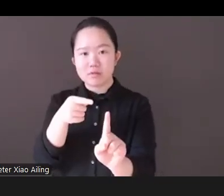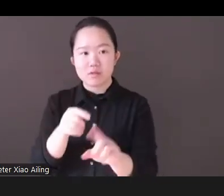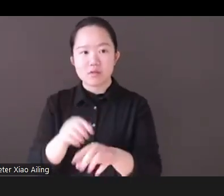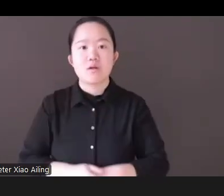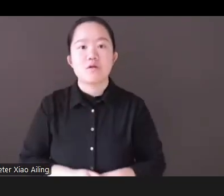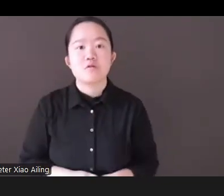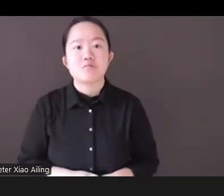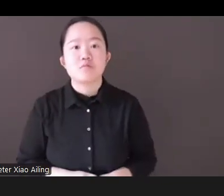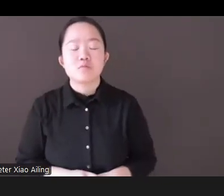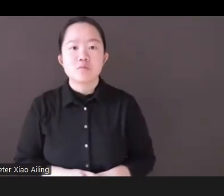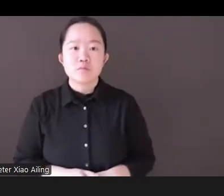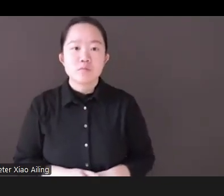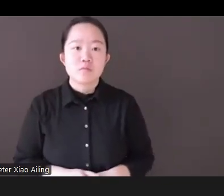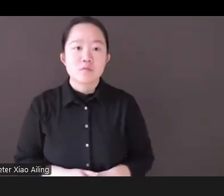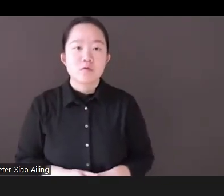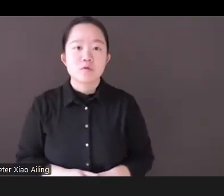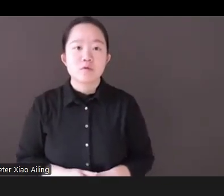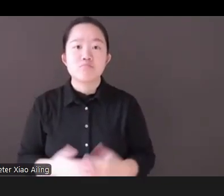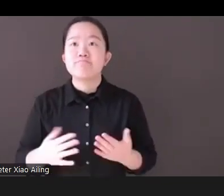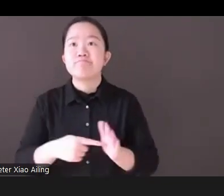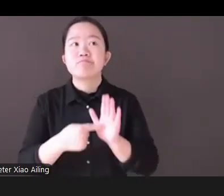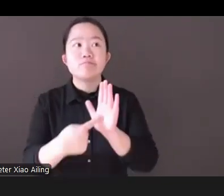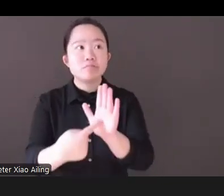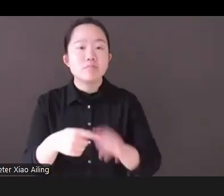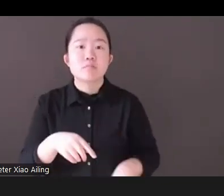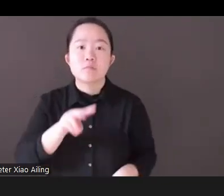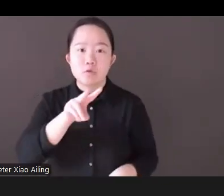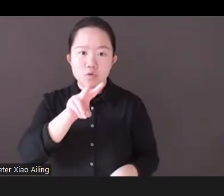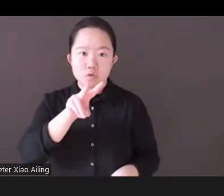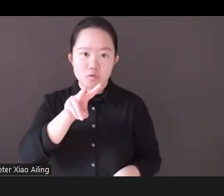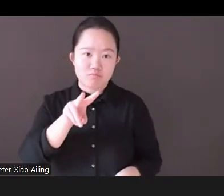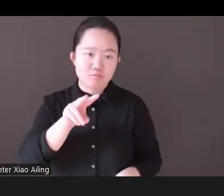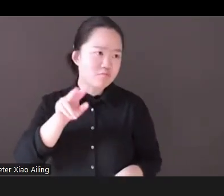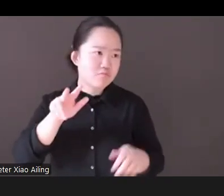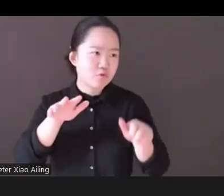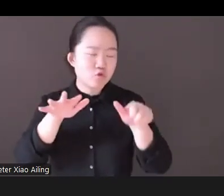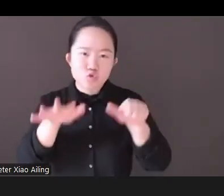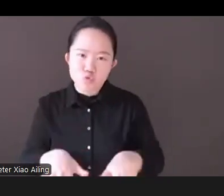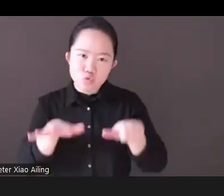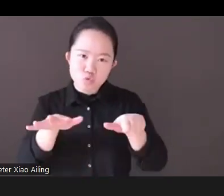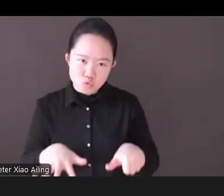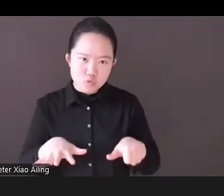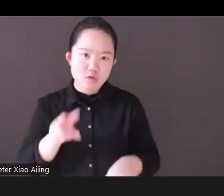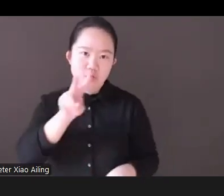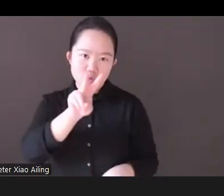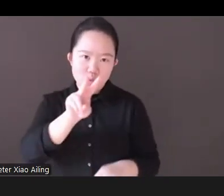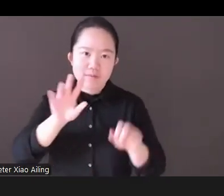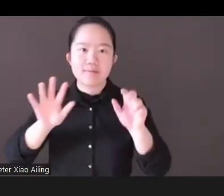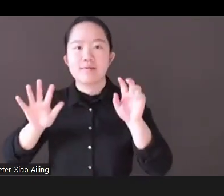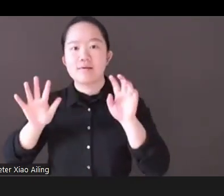28th of June, our market surveillance area just will be much